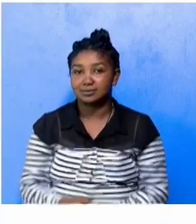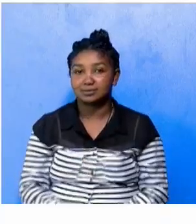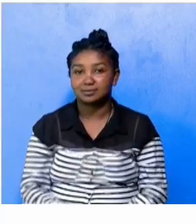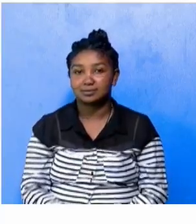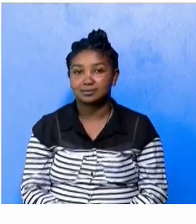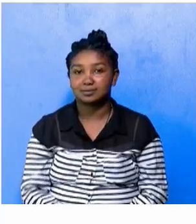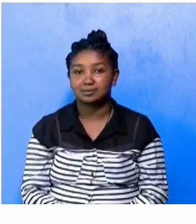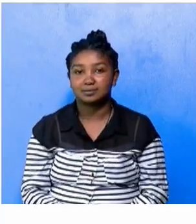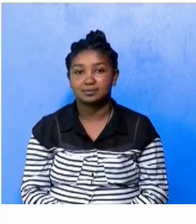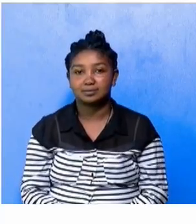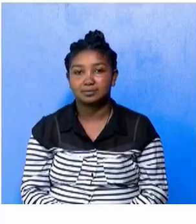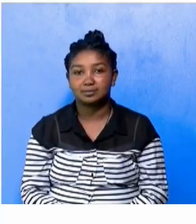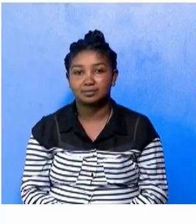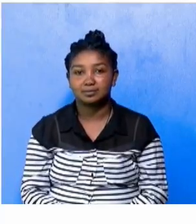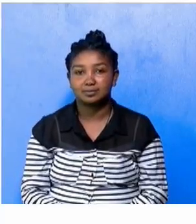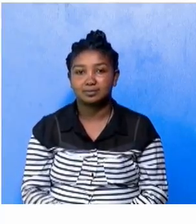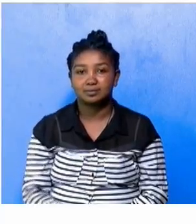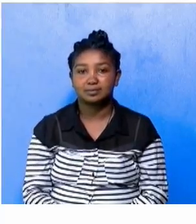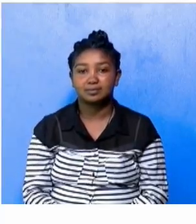Yes?